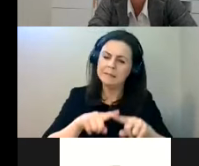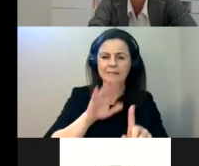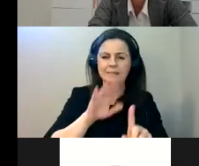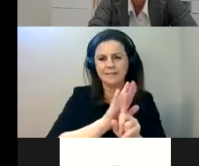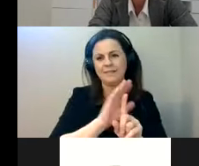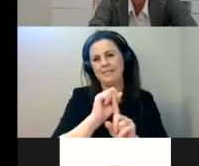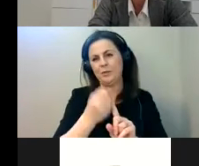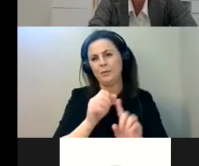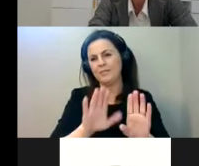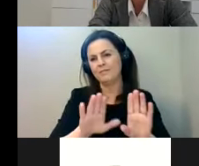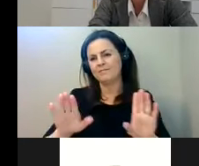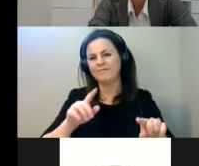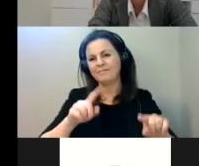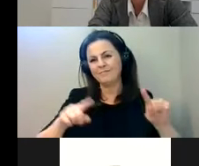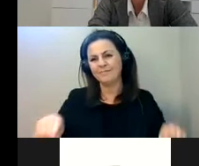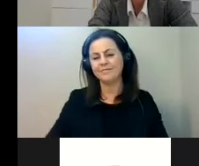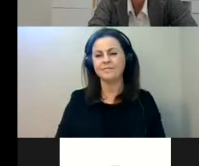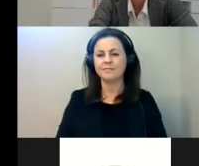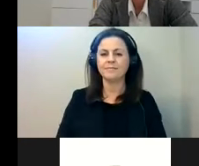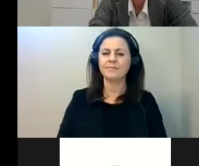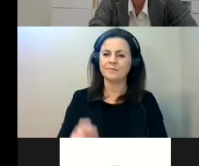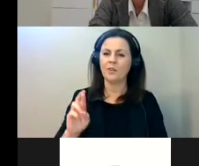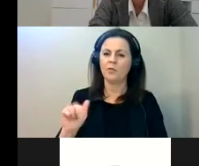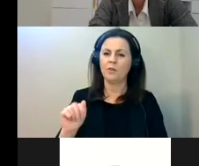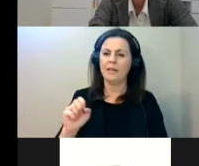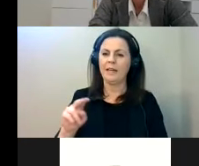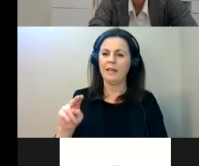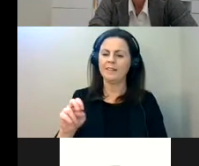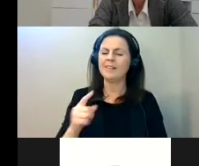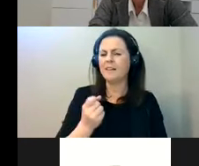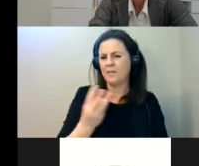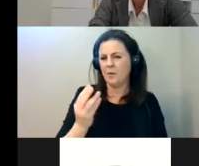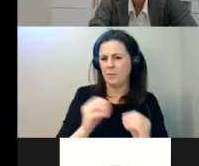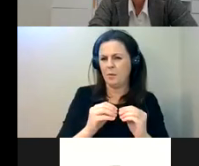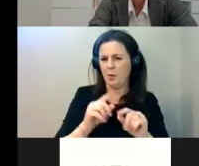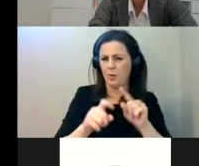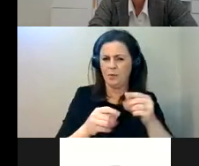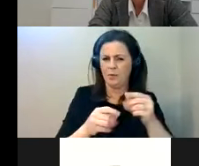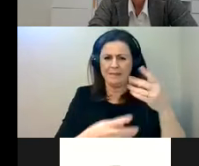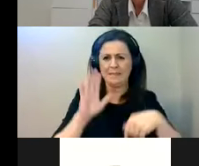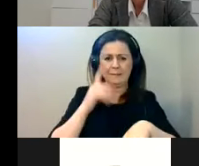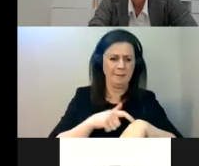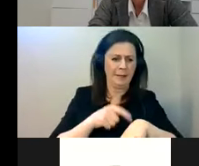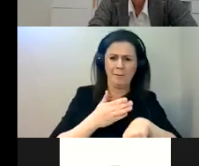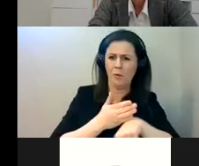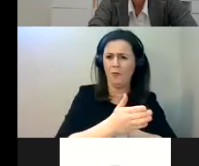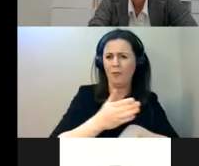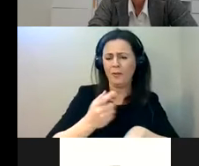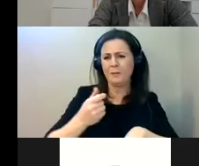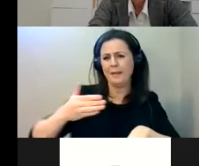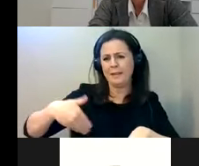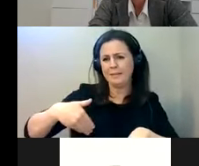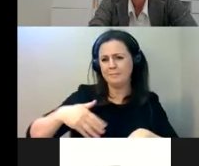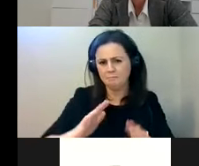specific. Okay. Just a couple more questions. I think we're a little bit over time already, but